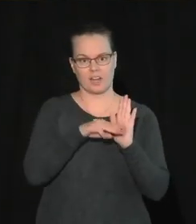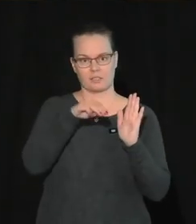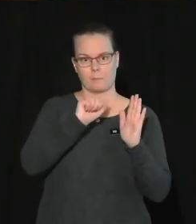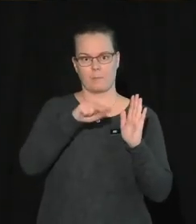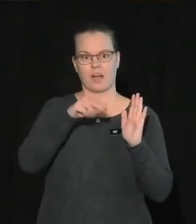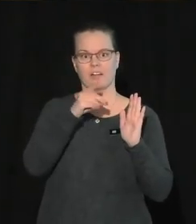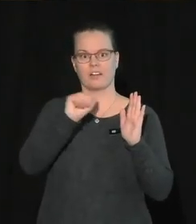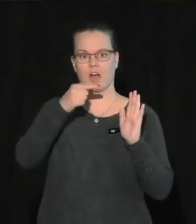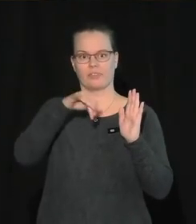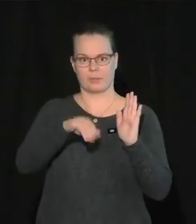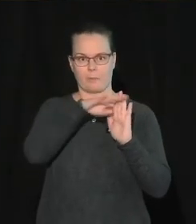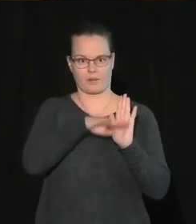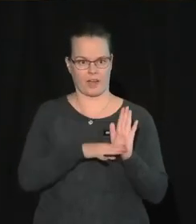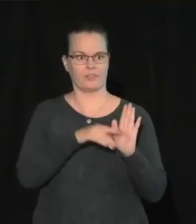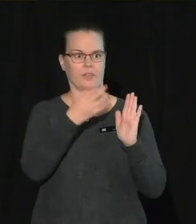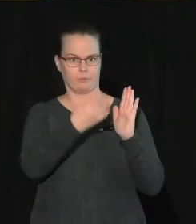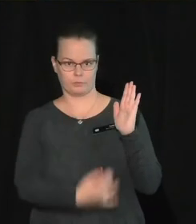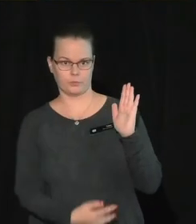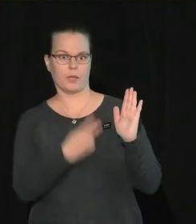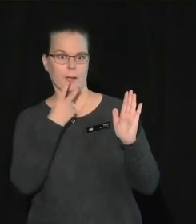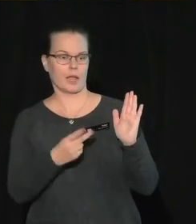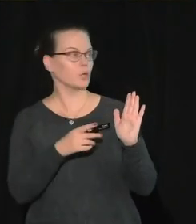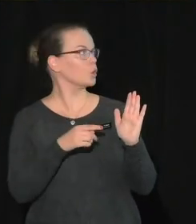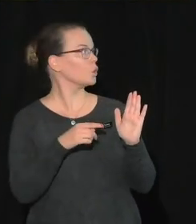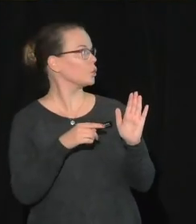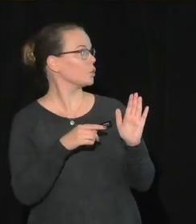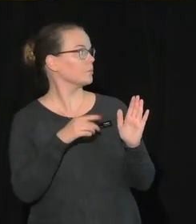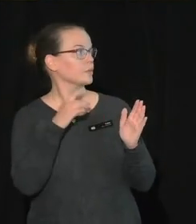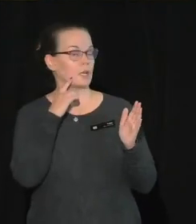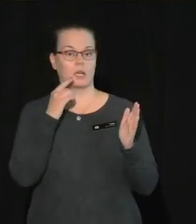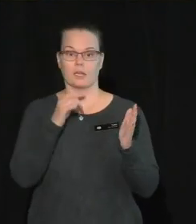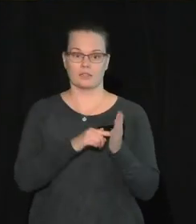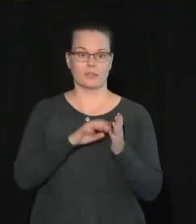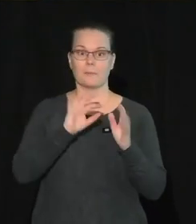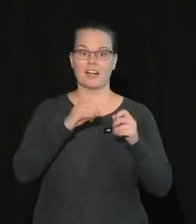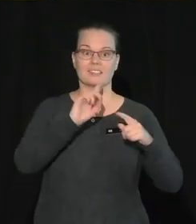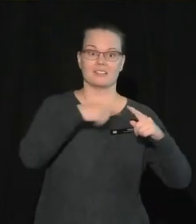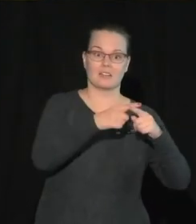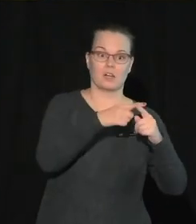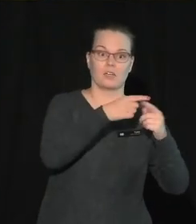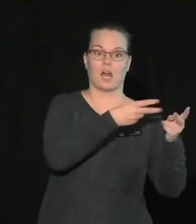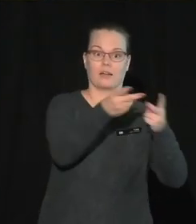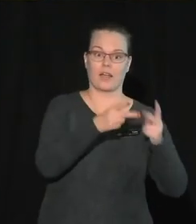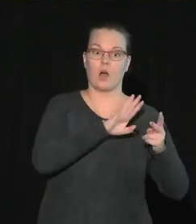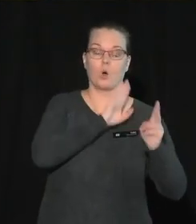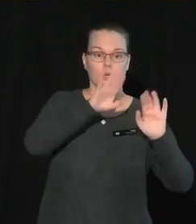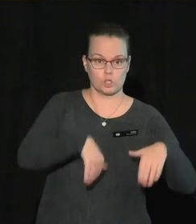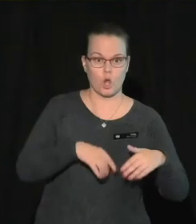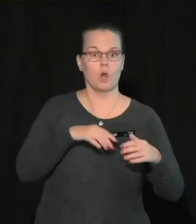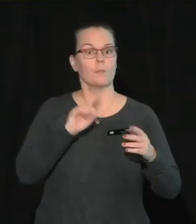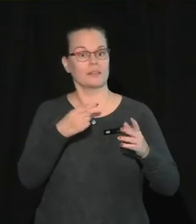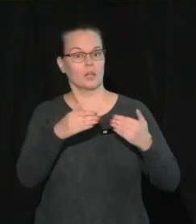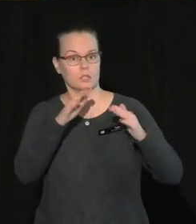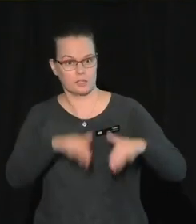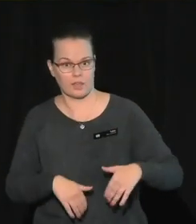so that you have it with you. It tells the standards that are there and the work that we have been doing